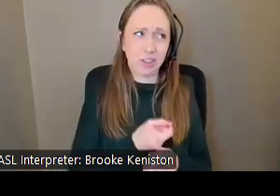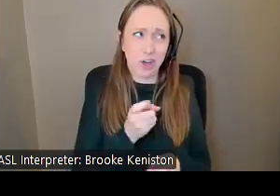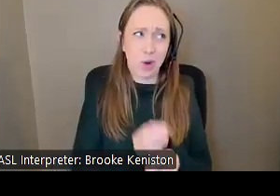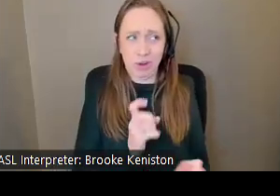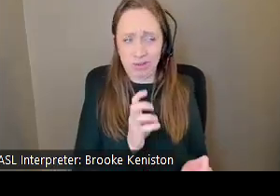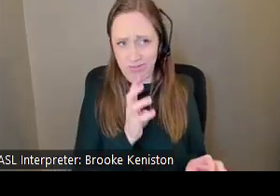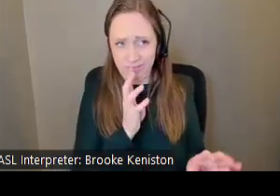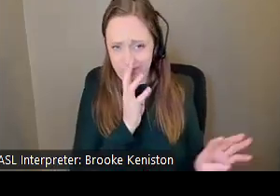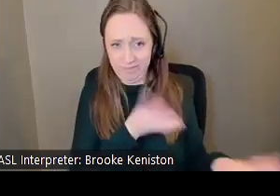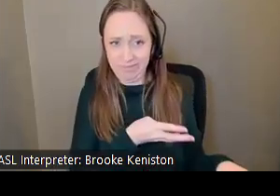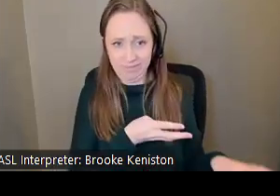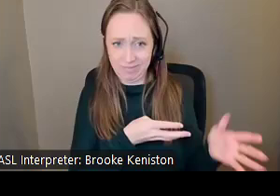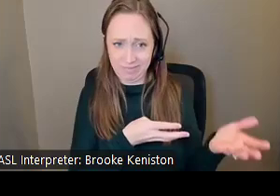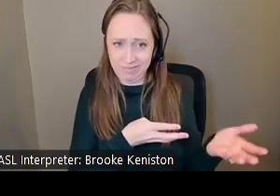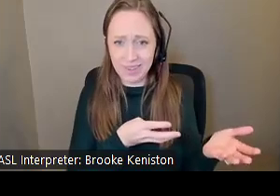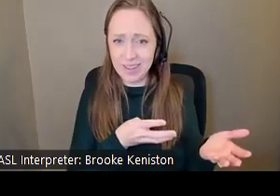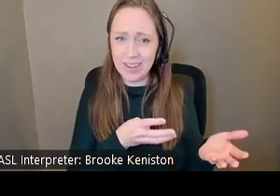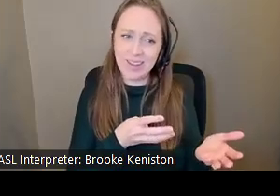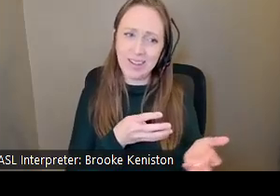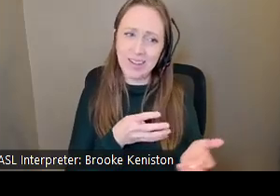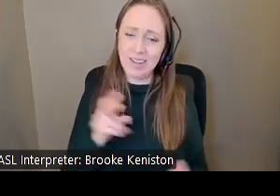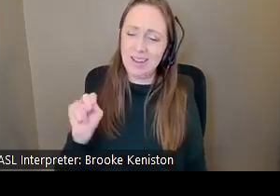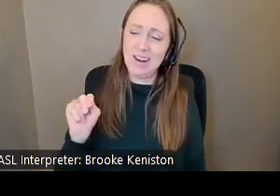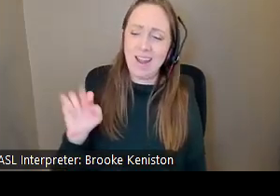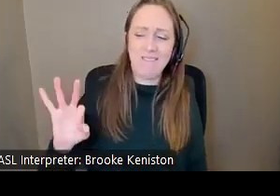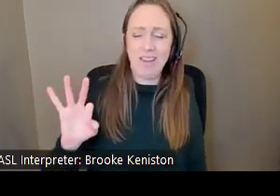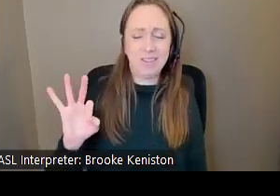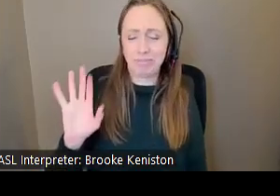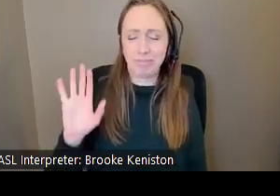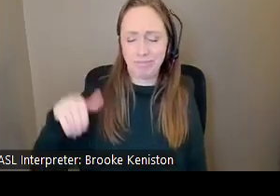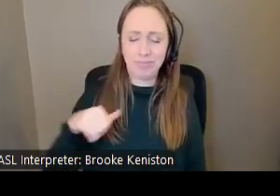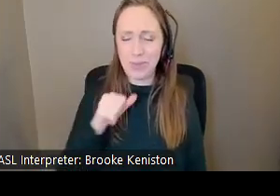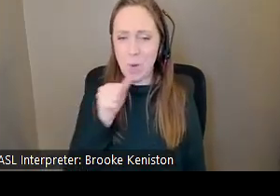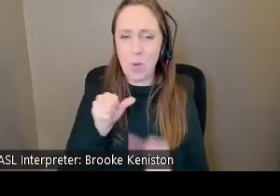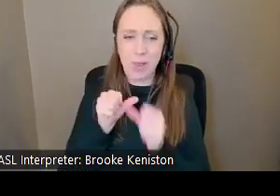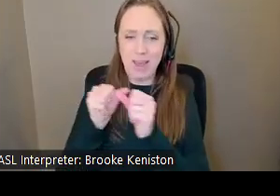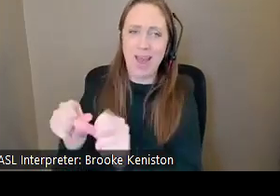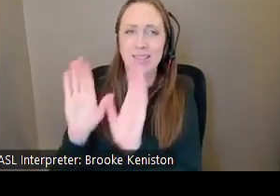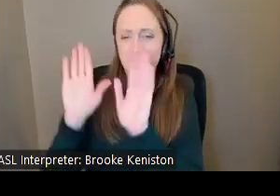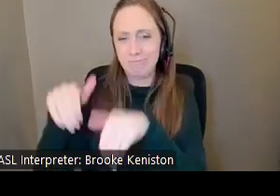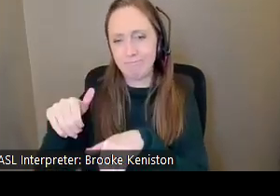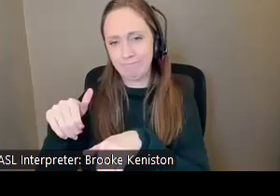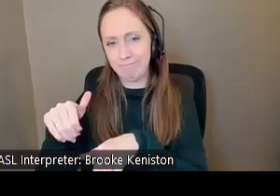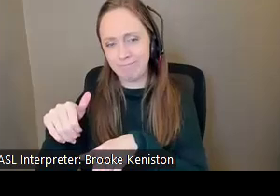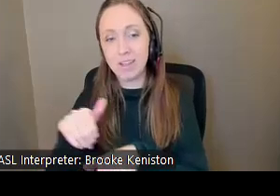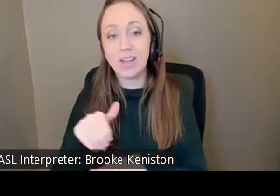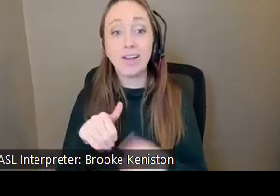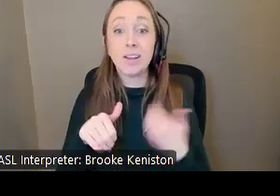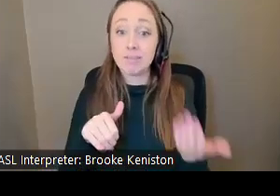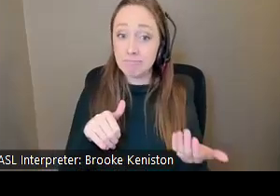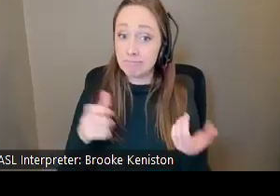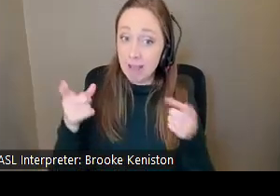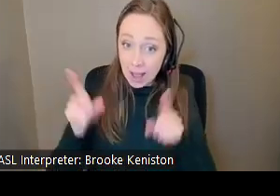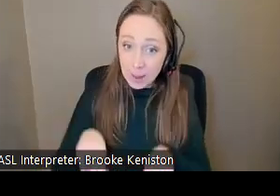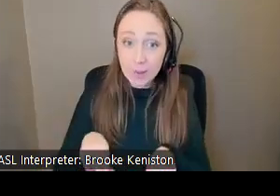it as a dot-com bubble, that this isn't going to last too long. And, you know, they had some losses with